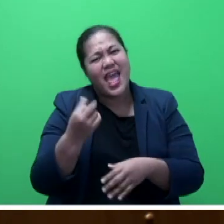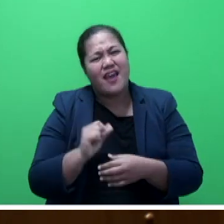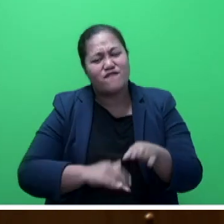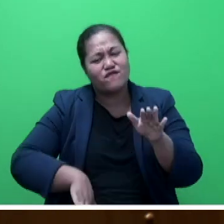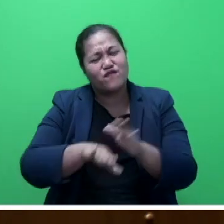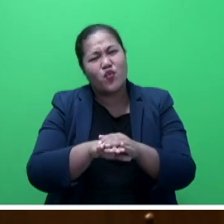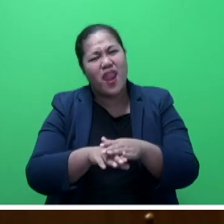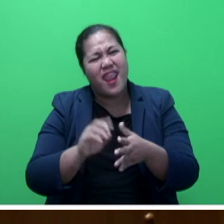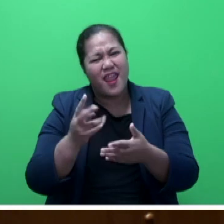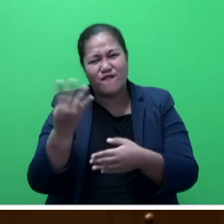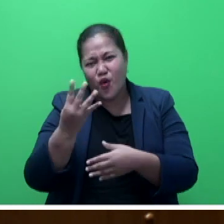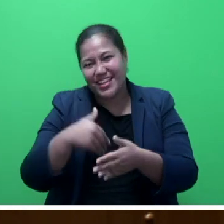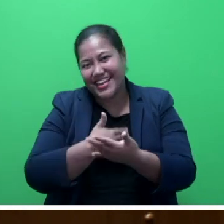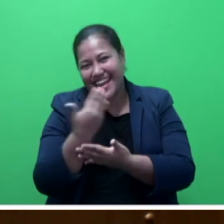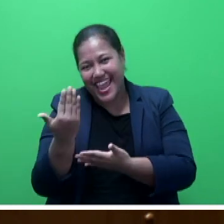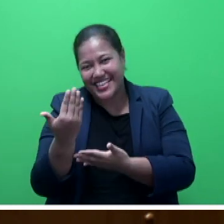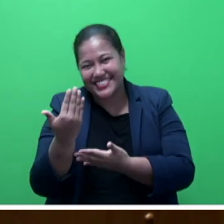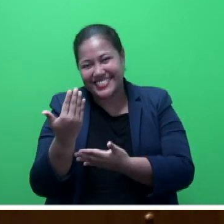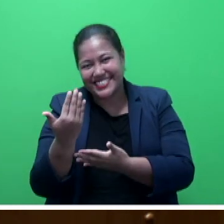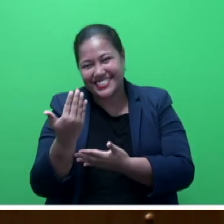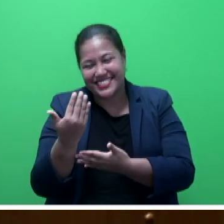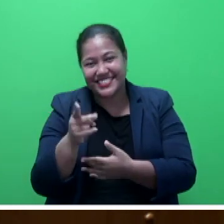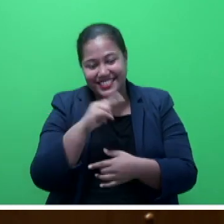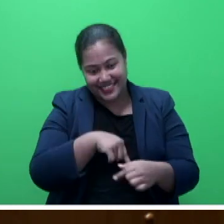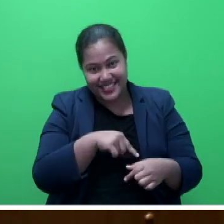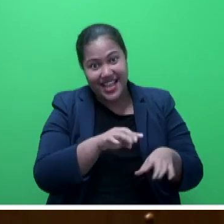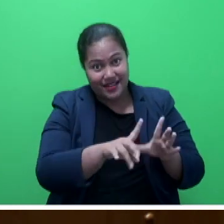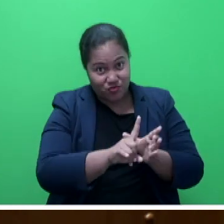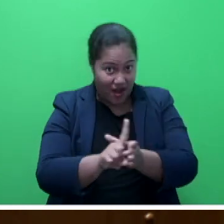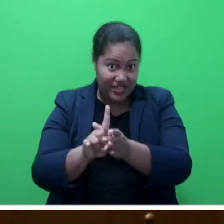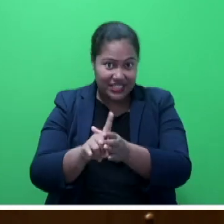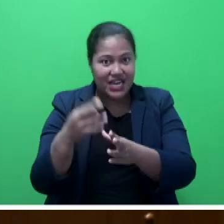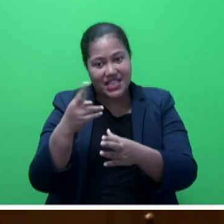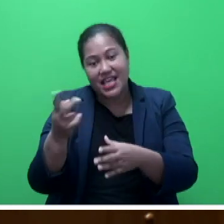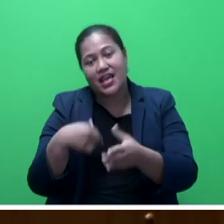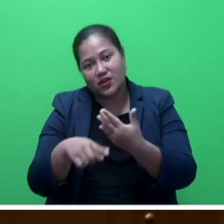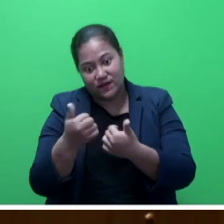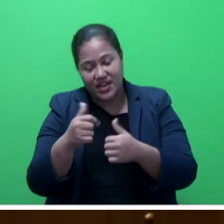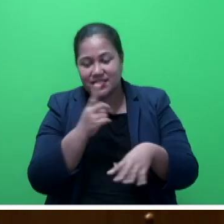then test negative again before engaging the public. No exceptions.